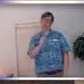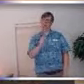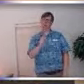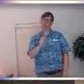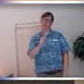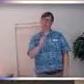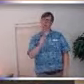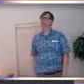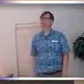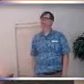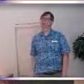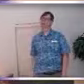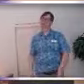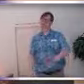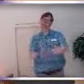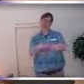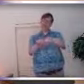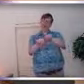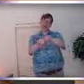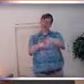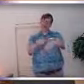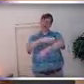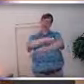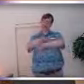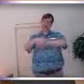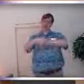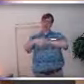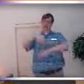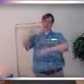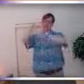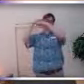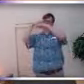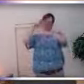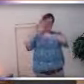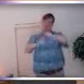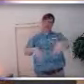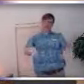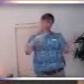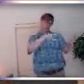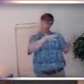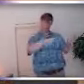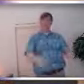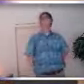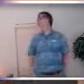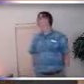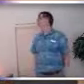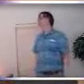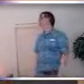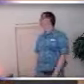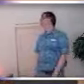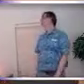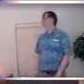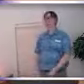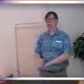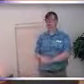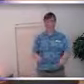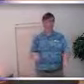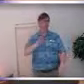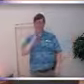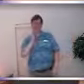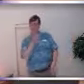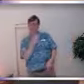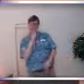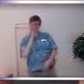Oh, that's so, so peaceful right there. I don't have to be anything else but